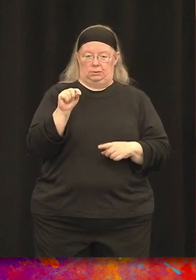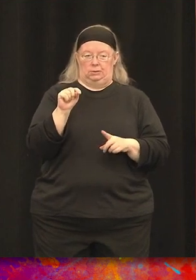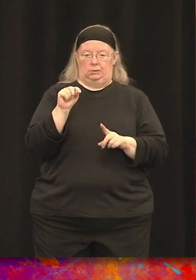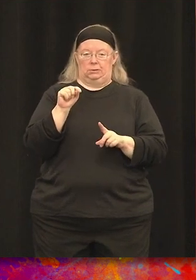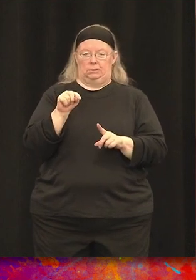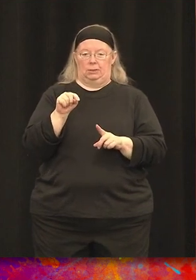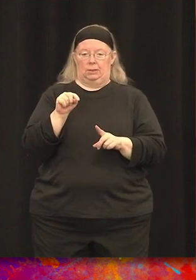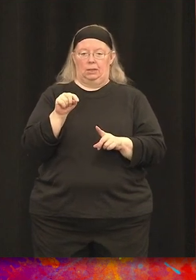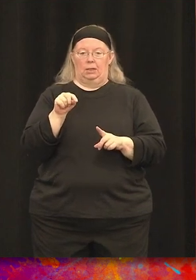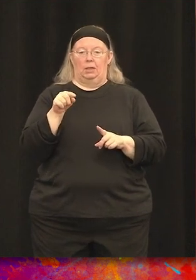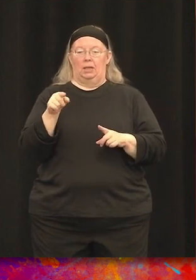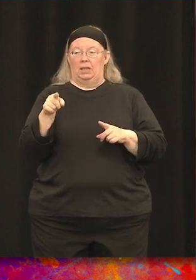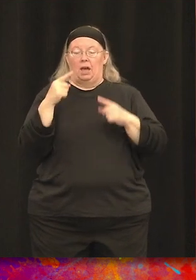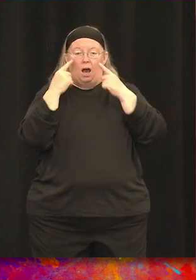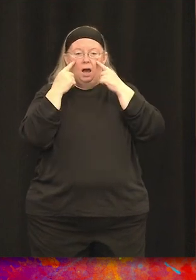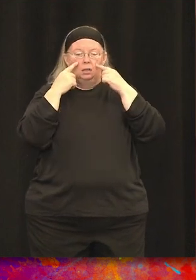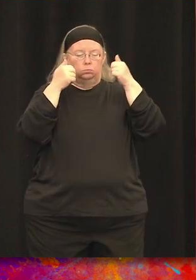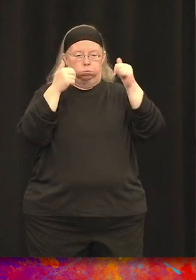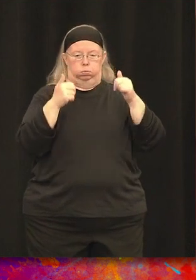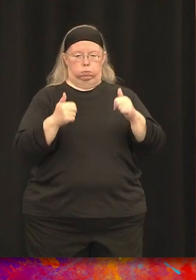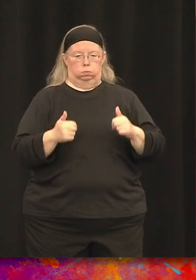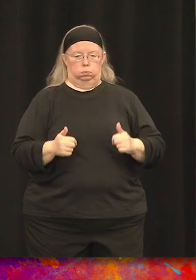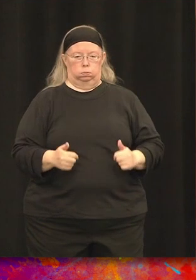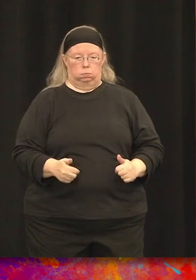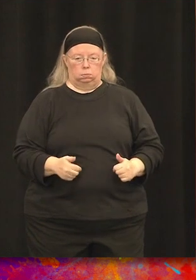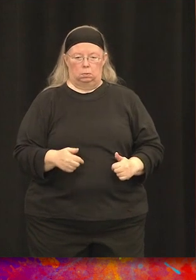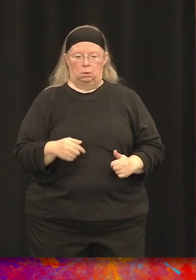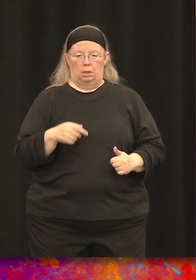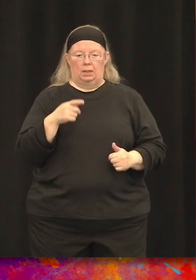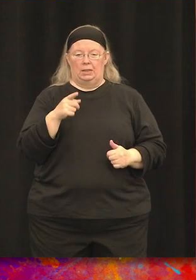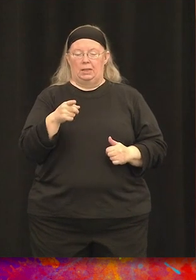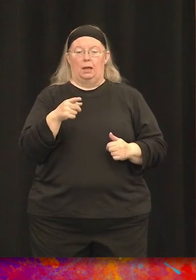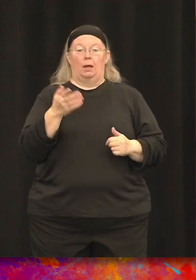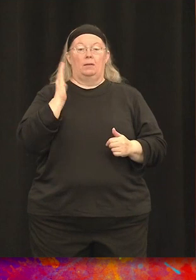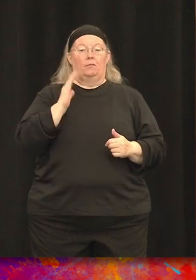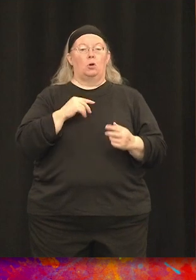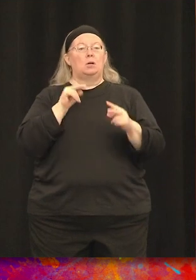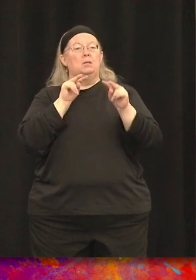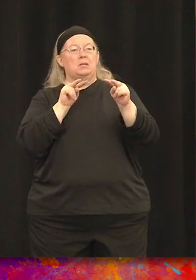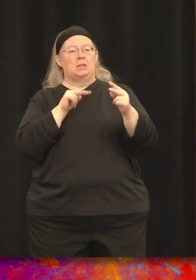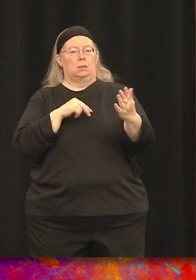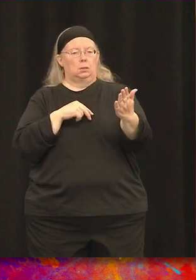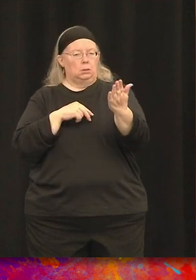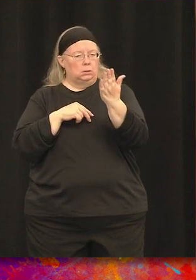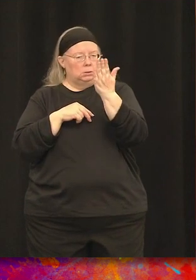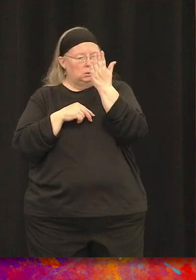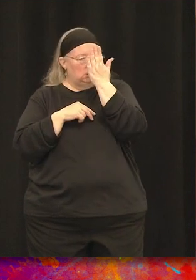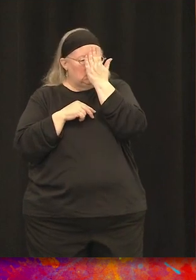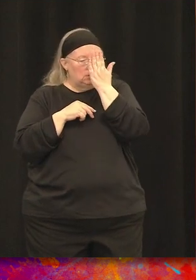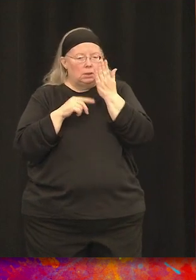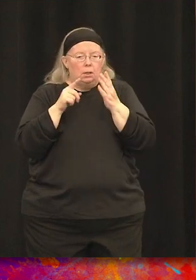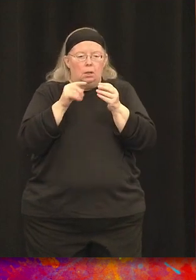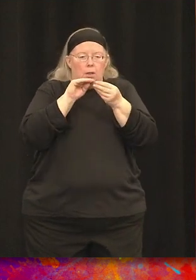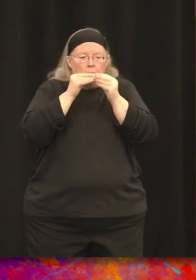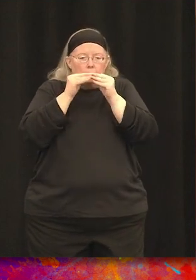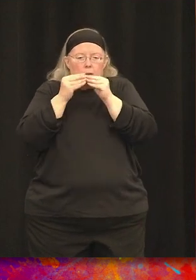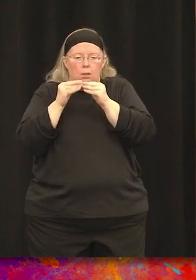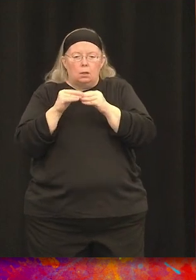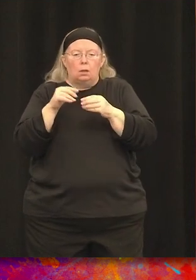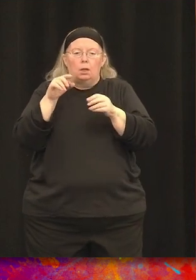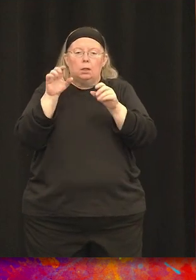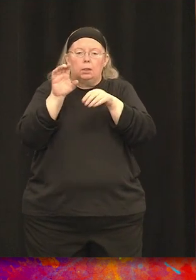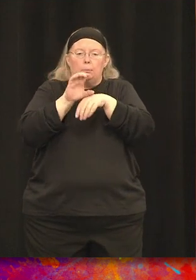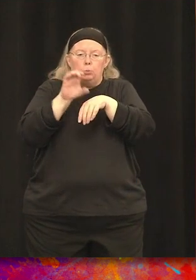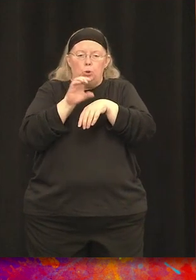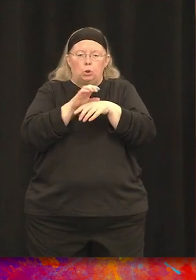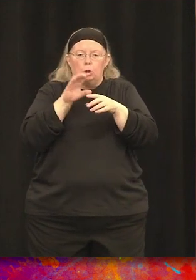it by zooming in on the screen, writing the code character by character. Words cannot express our gratitude for